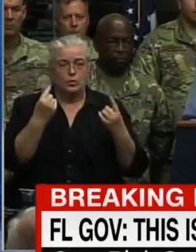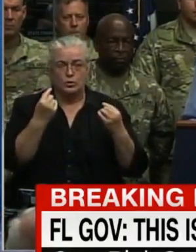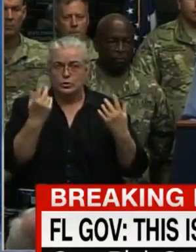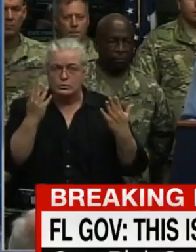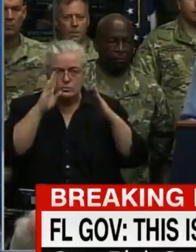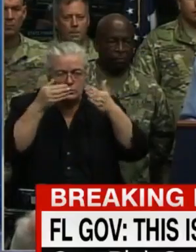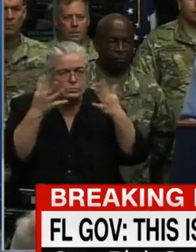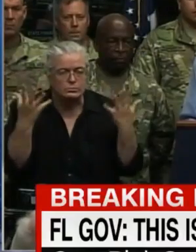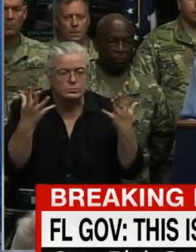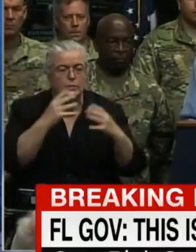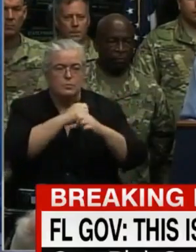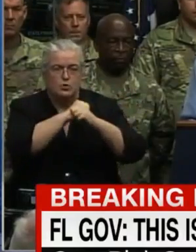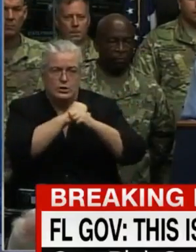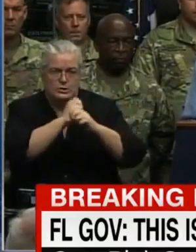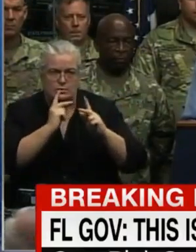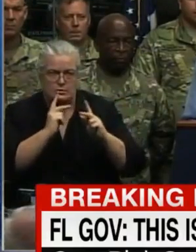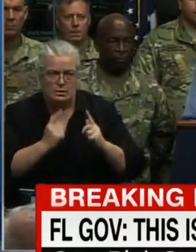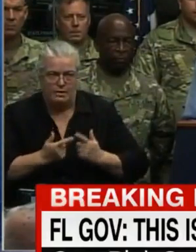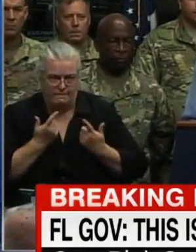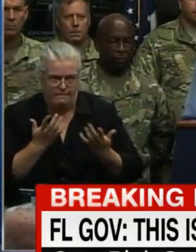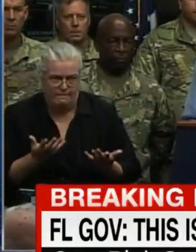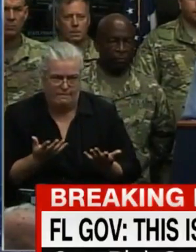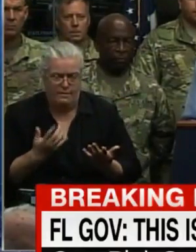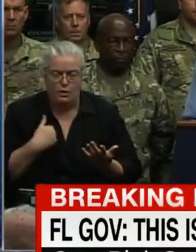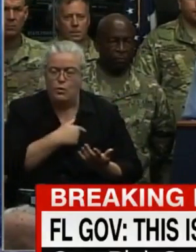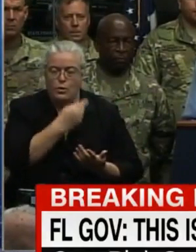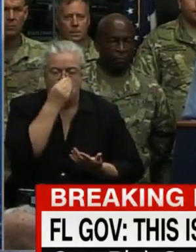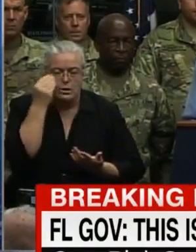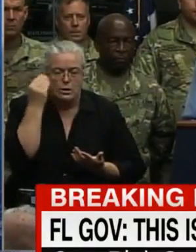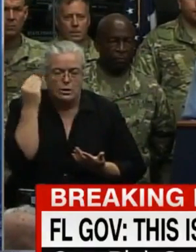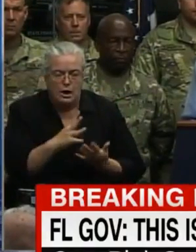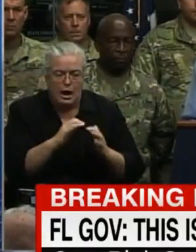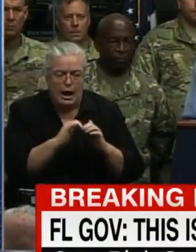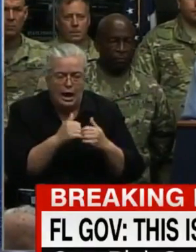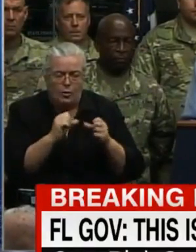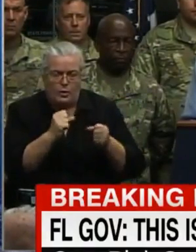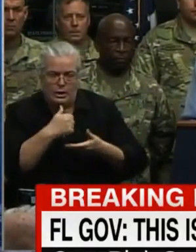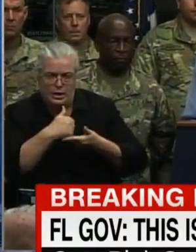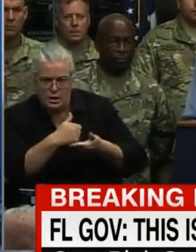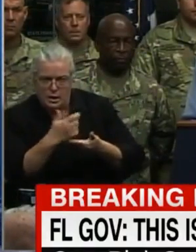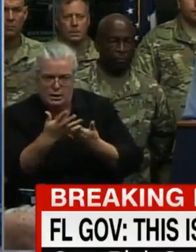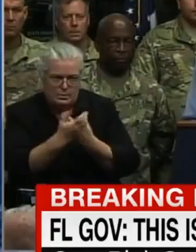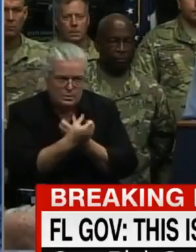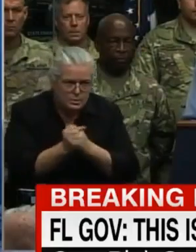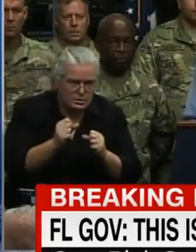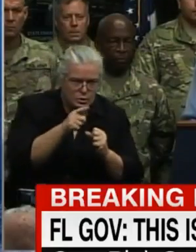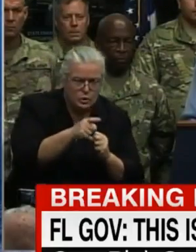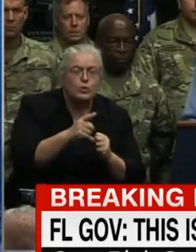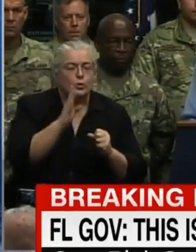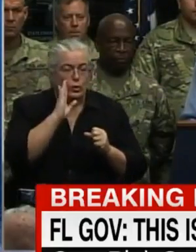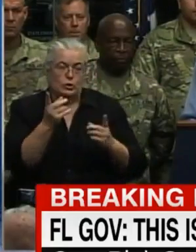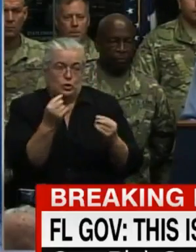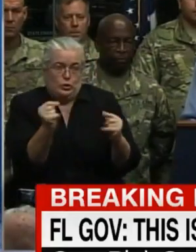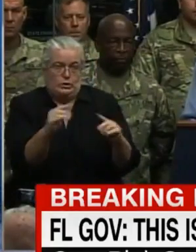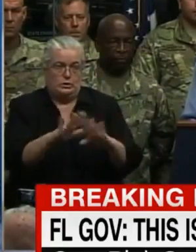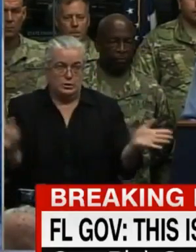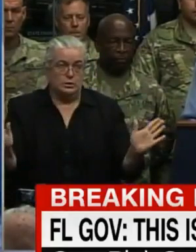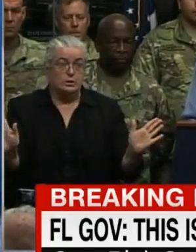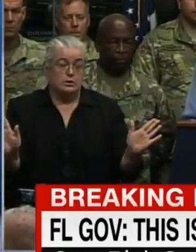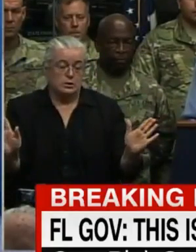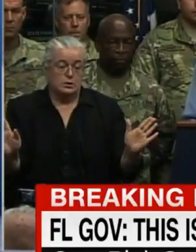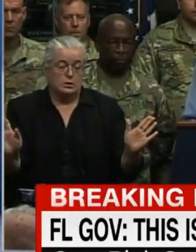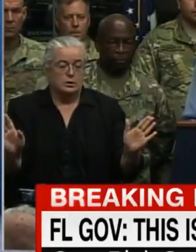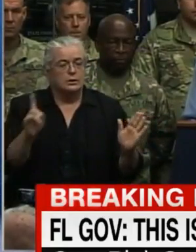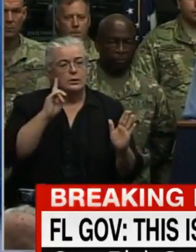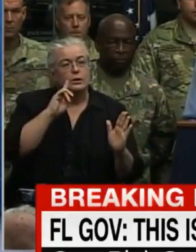priority. No resource or expense will be spared to protect families. I urge everyone to